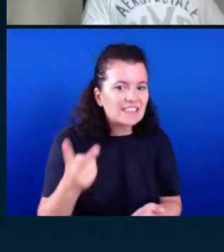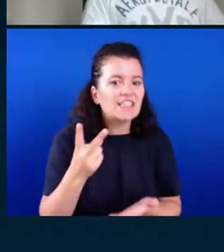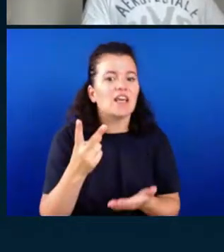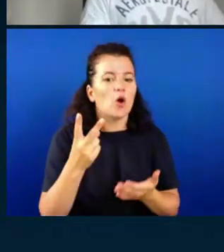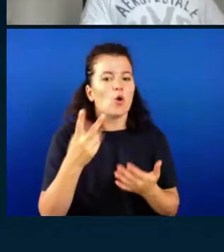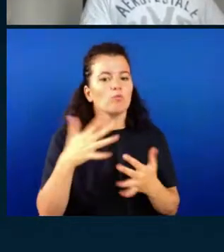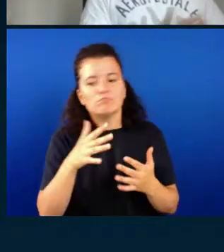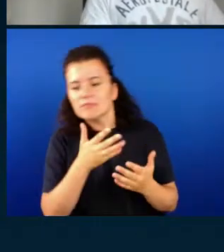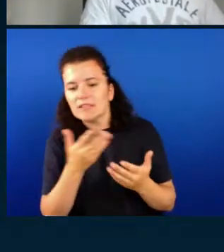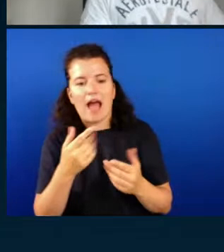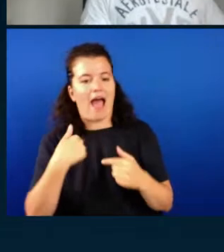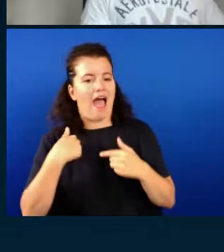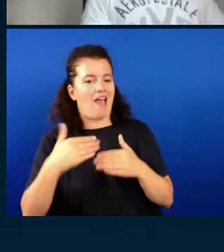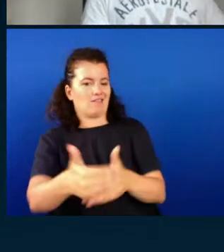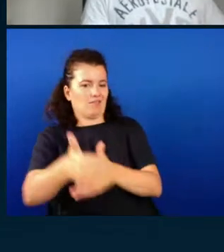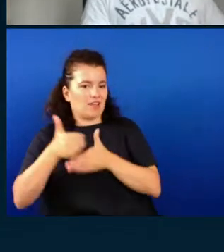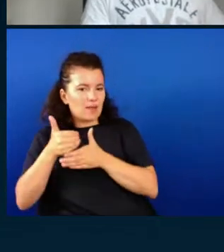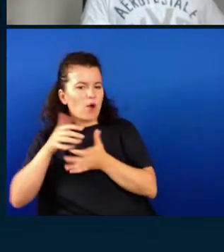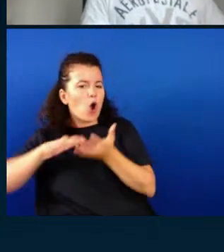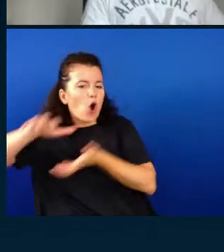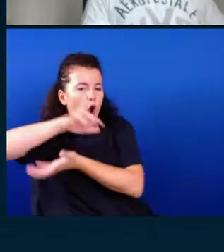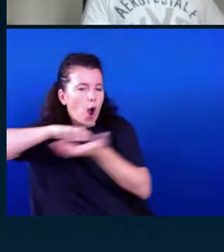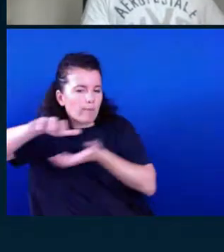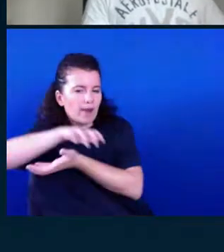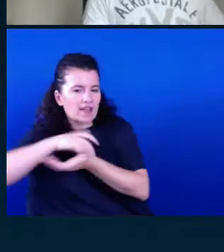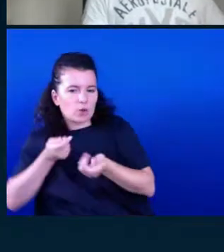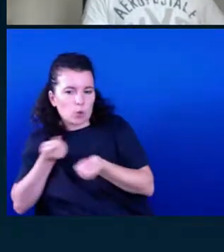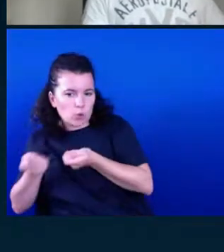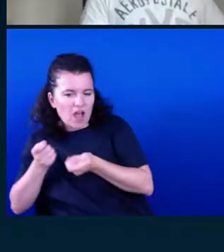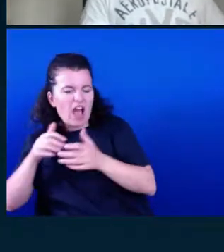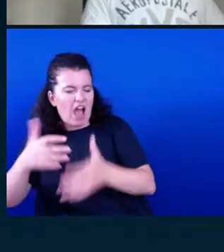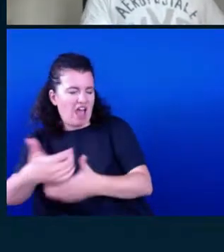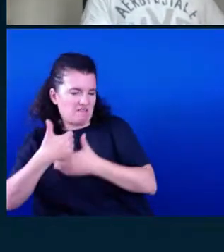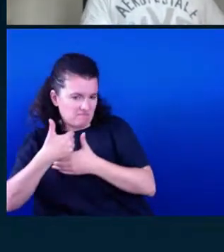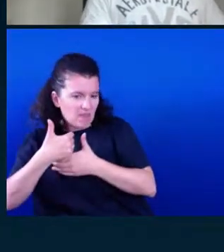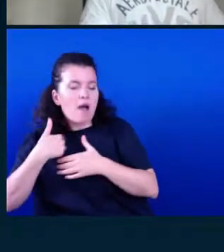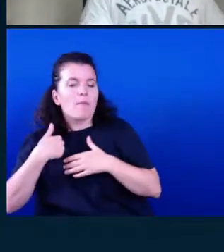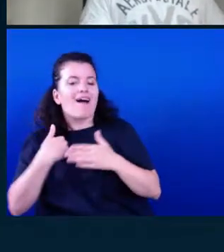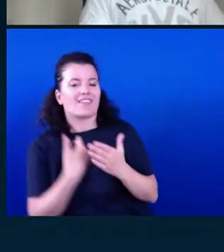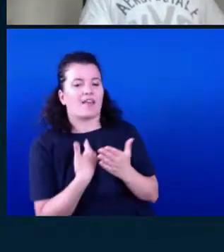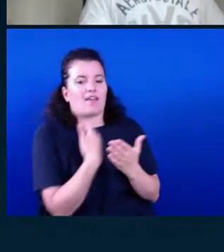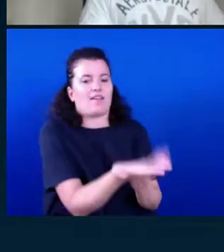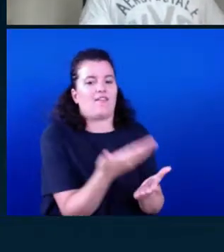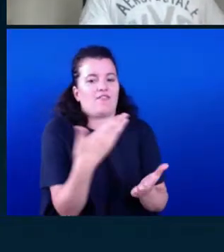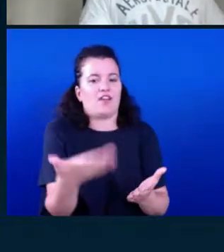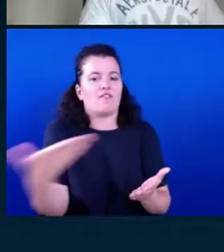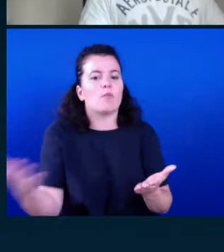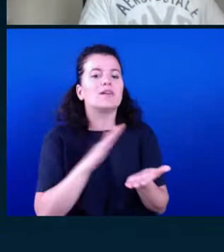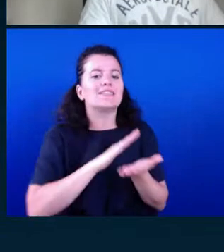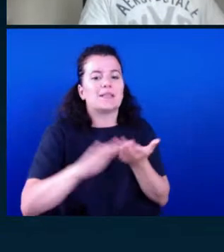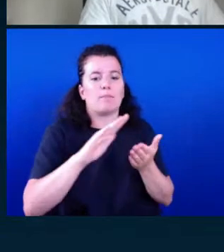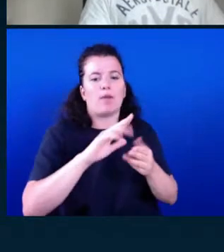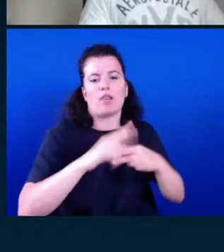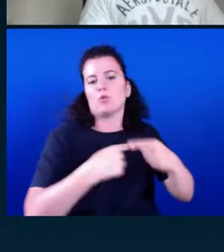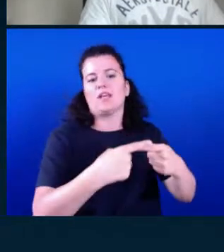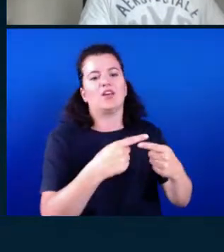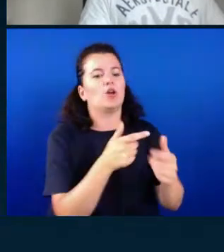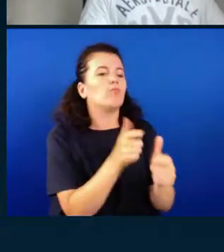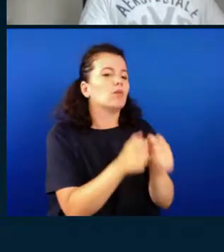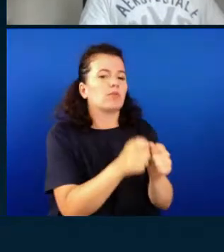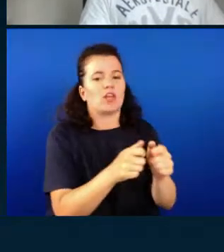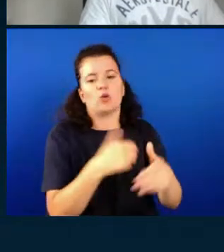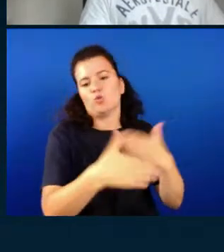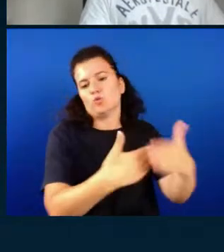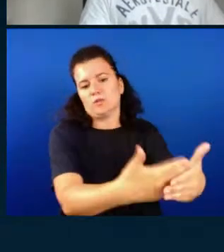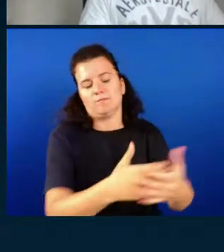all the logs, monitoring, etc. on your side. So let's get back to our presentation, and